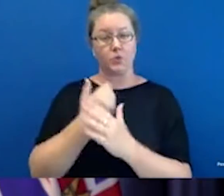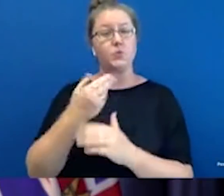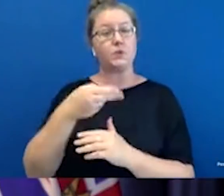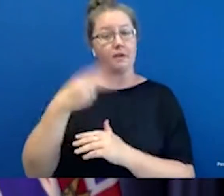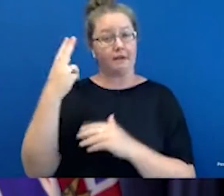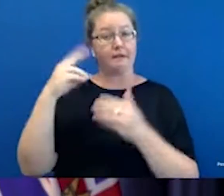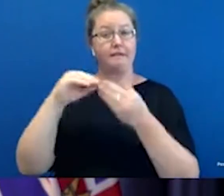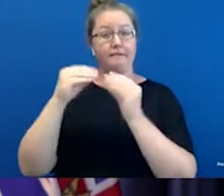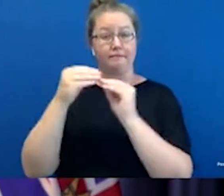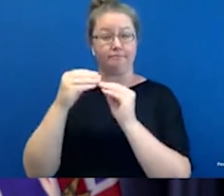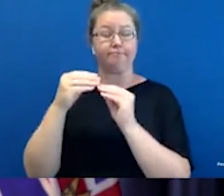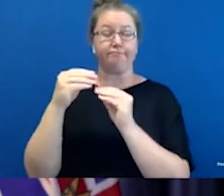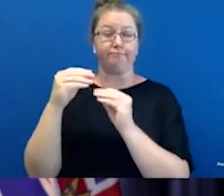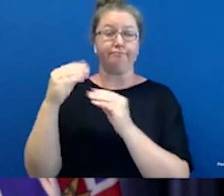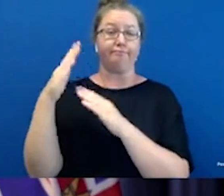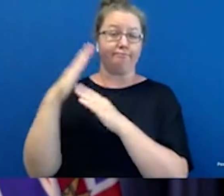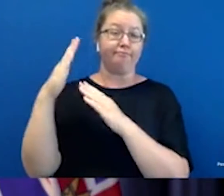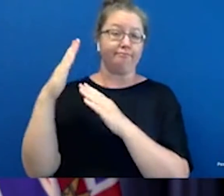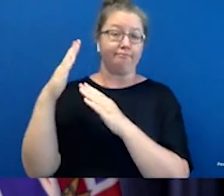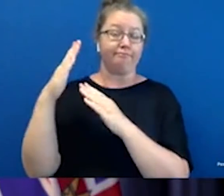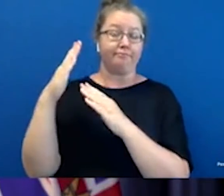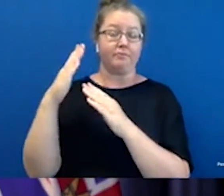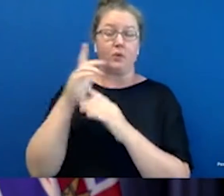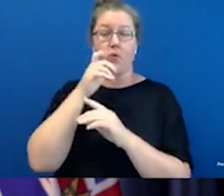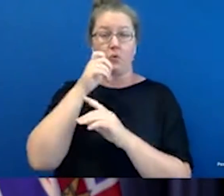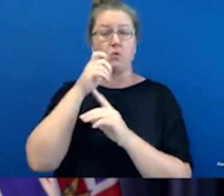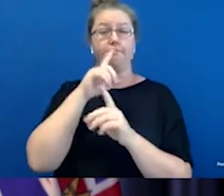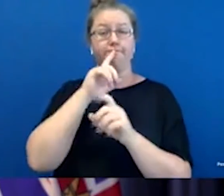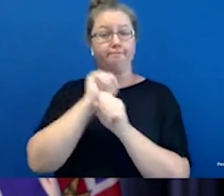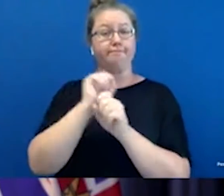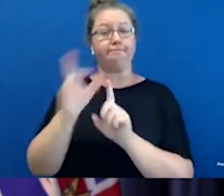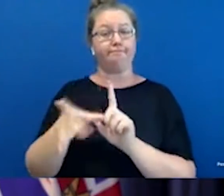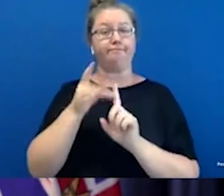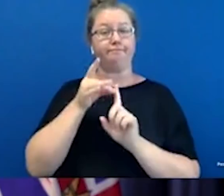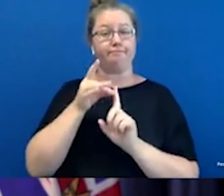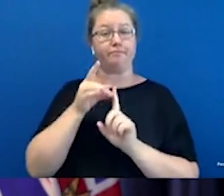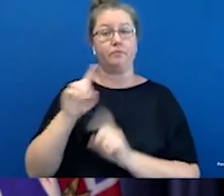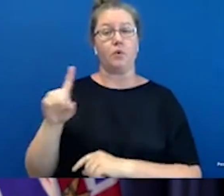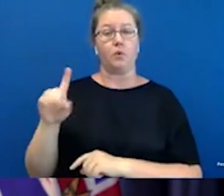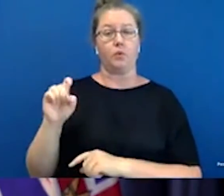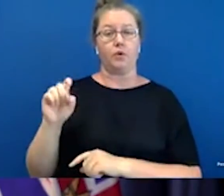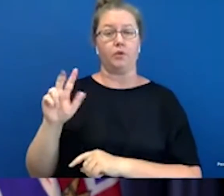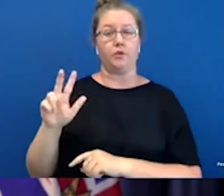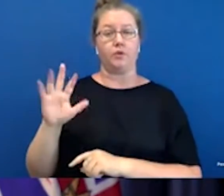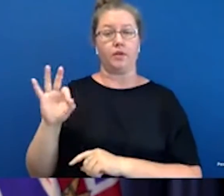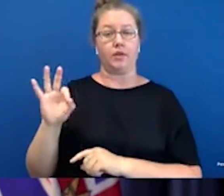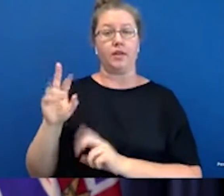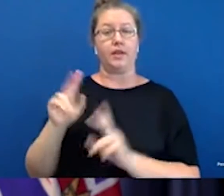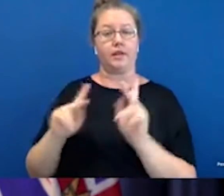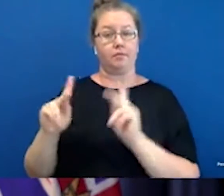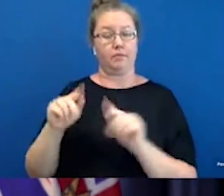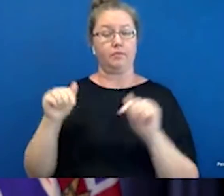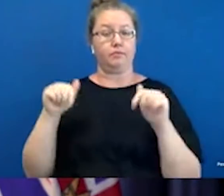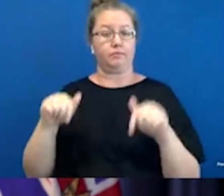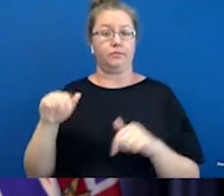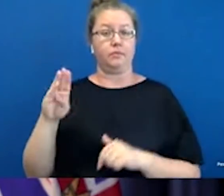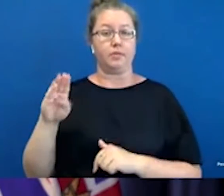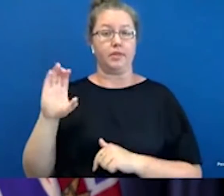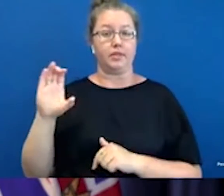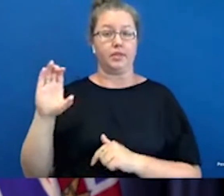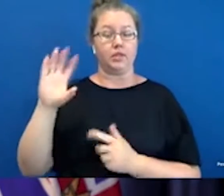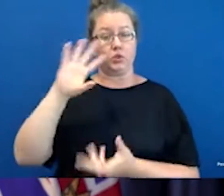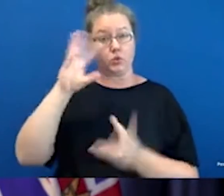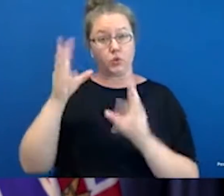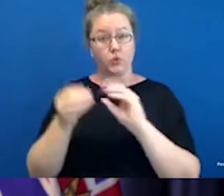Today, we have a new record high number of cases who have tested positive, 139 people in